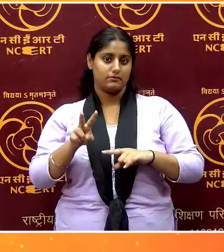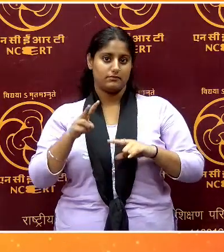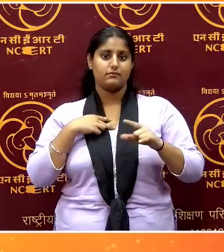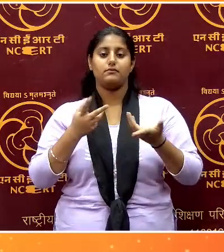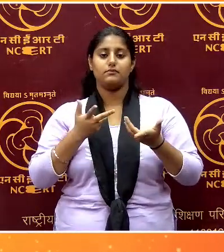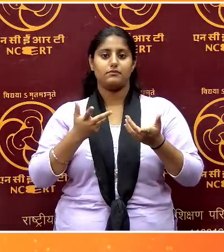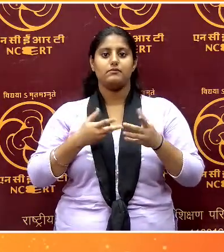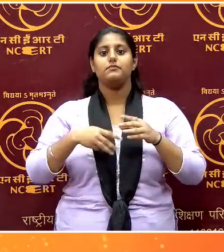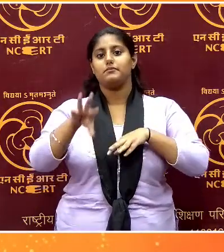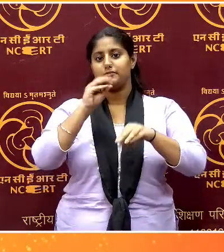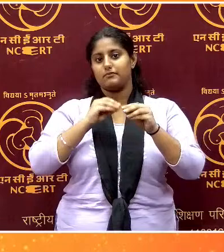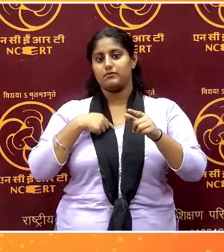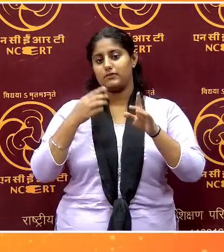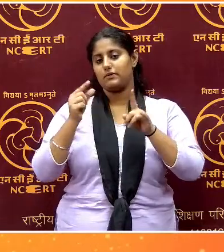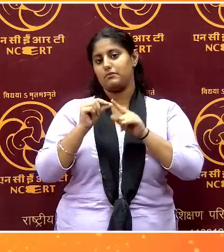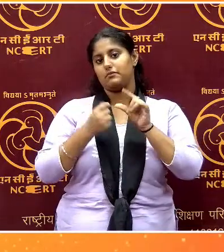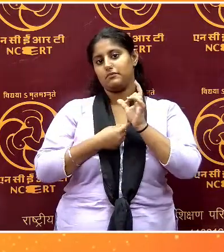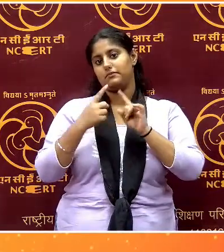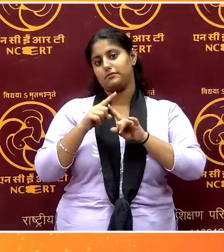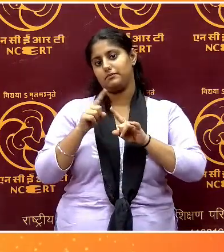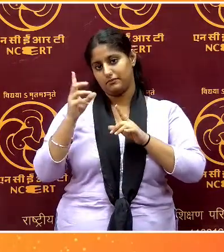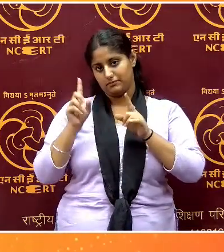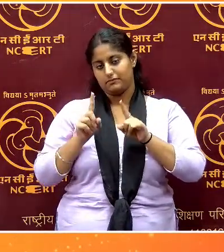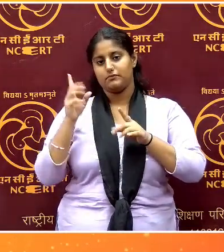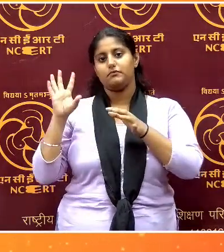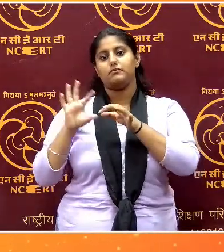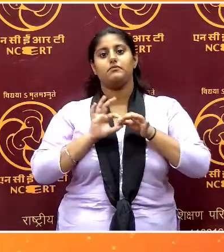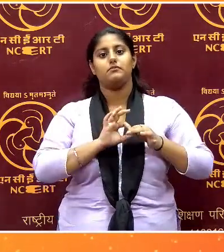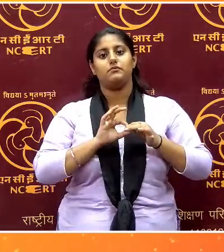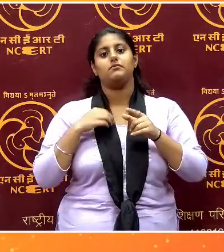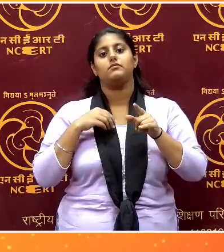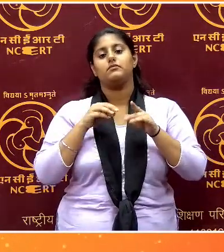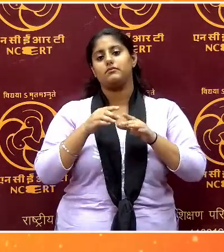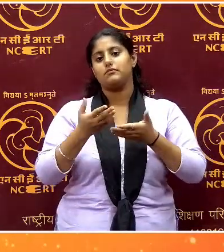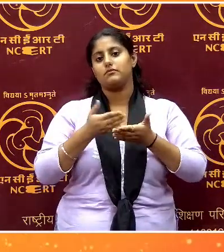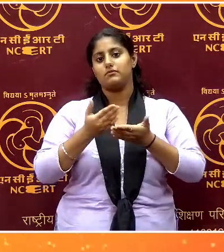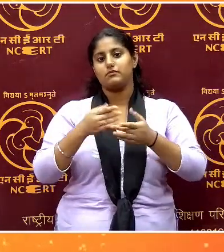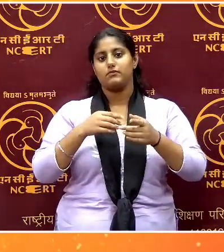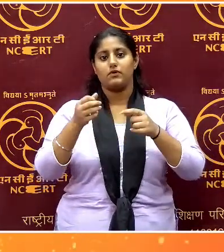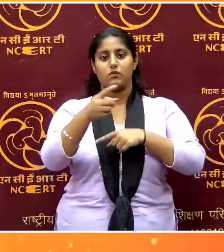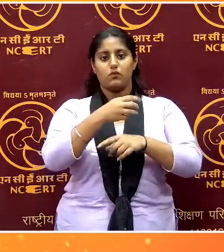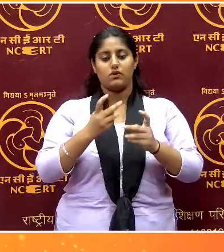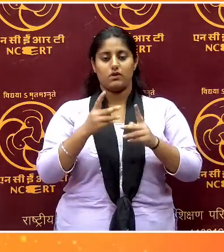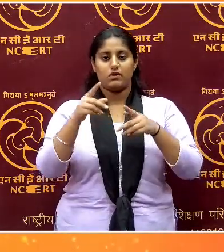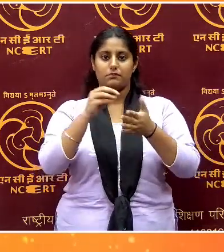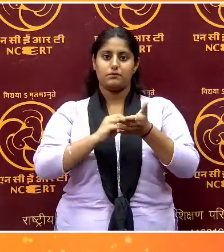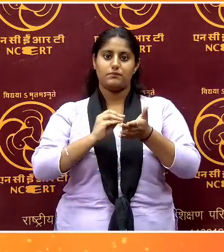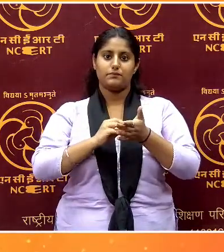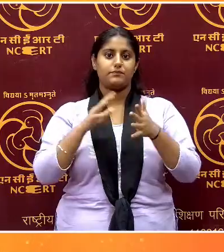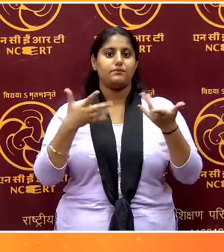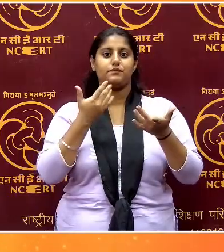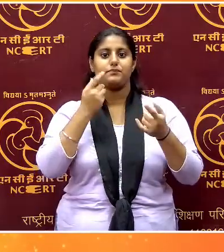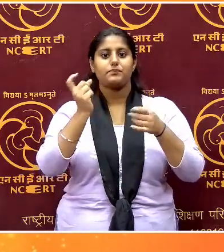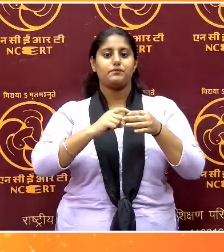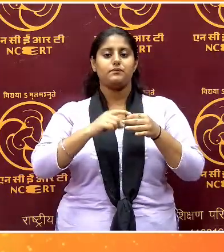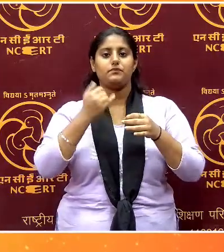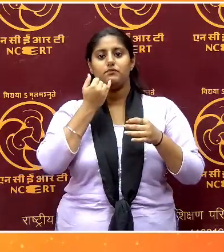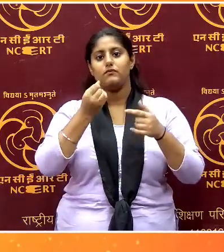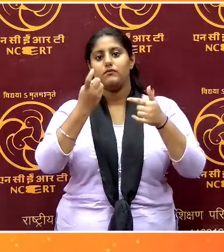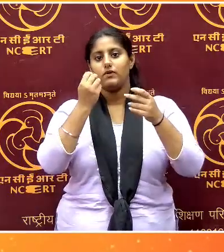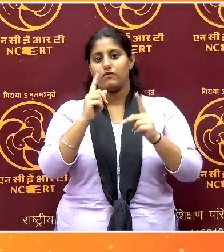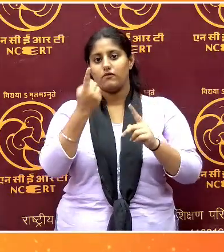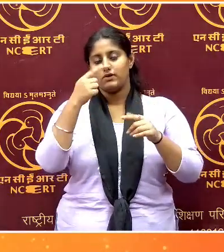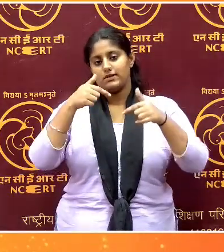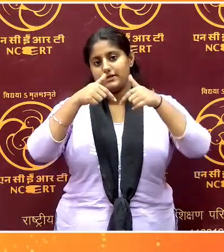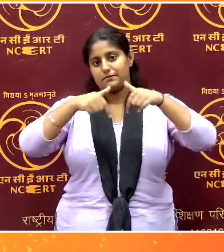we recapitulate in this session. So please note down here the mediums how you can connect with us. First, our IVRS